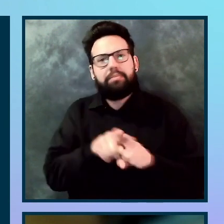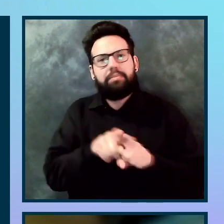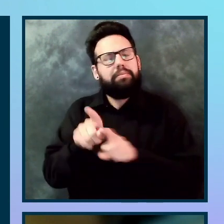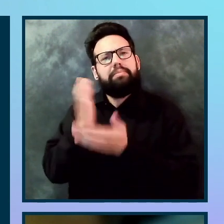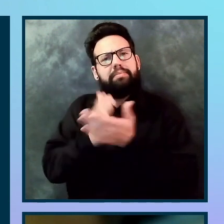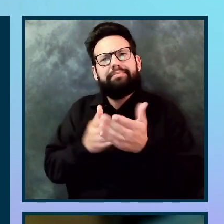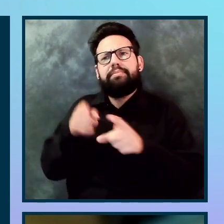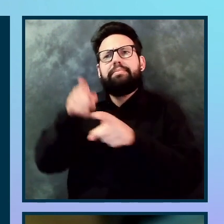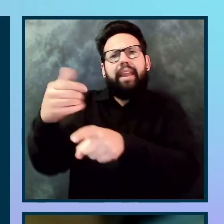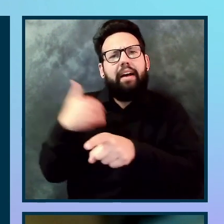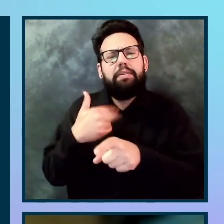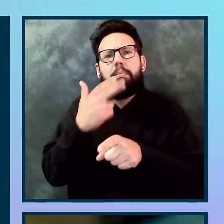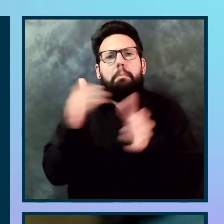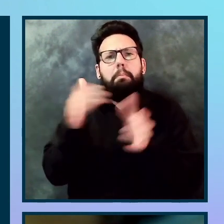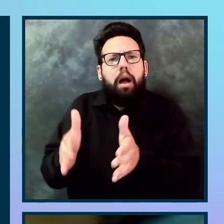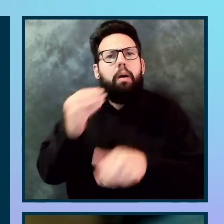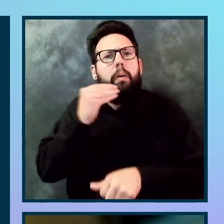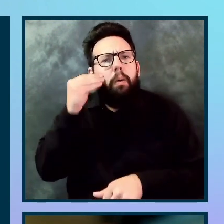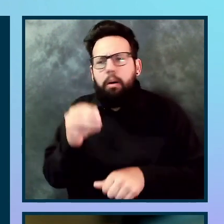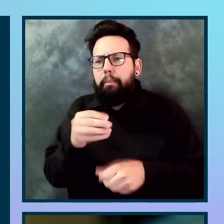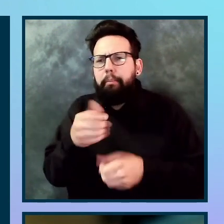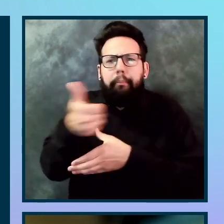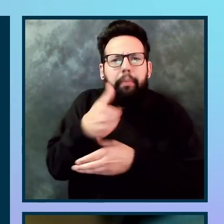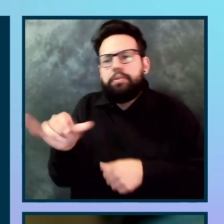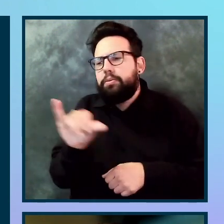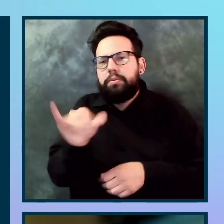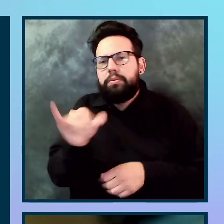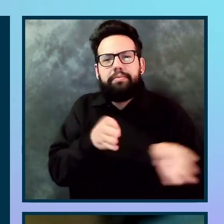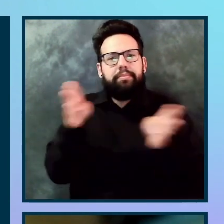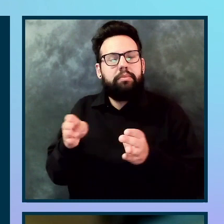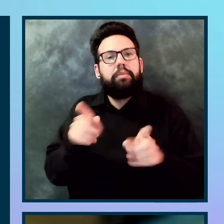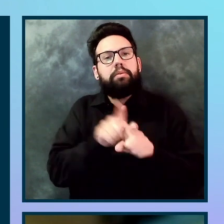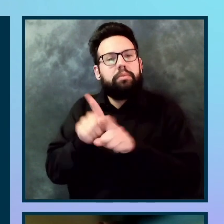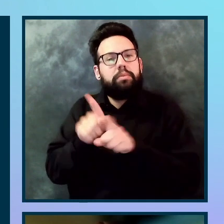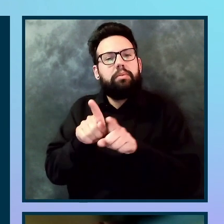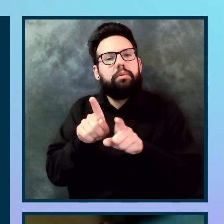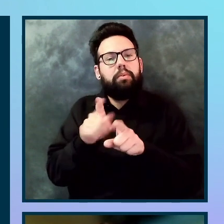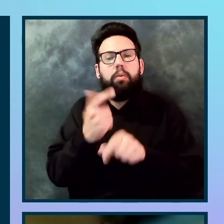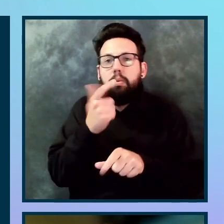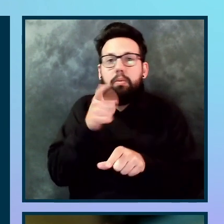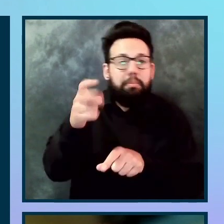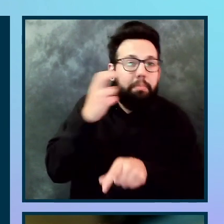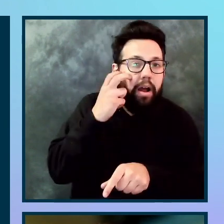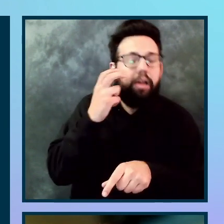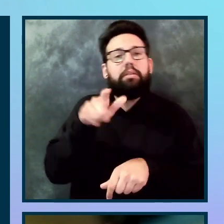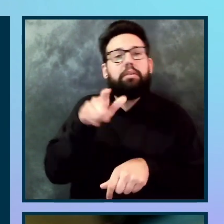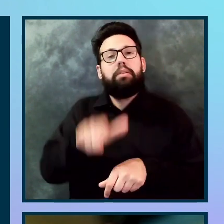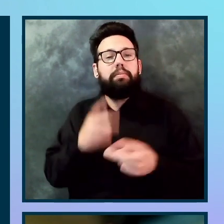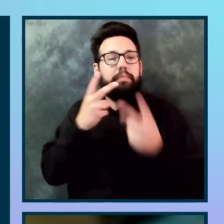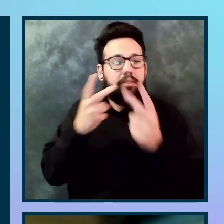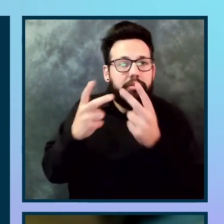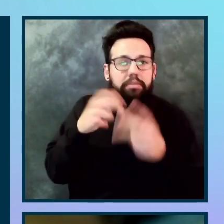spaces. And then we also want to think about people who are blind, people with low vision, people who are